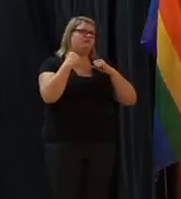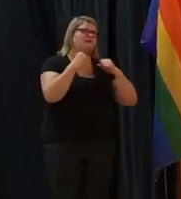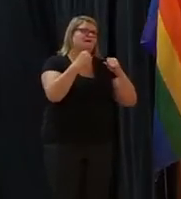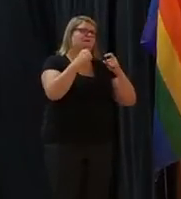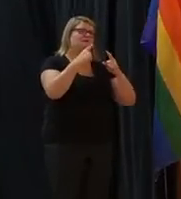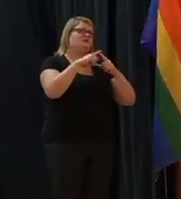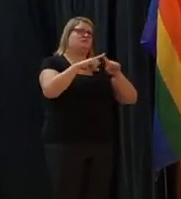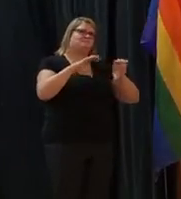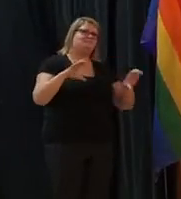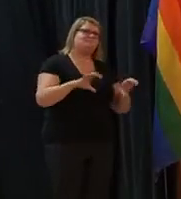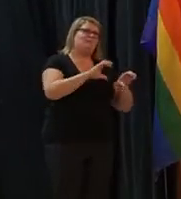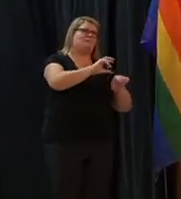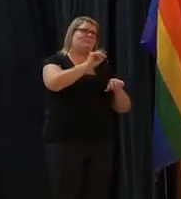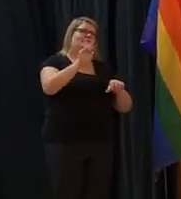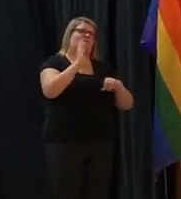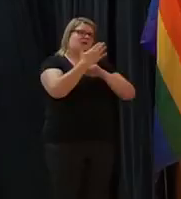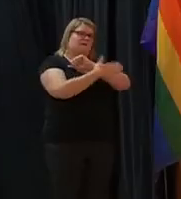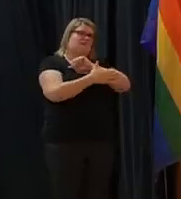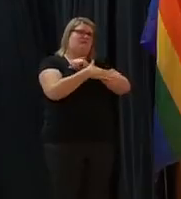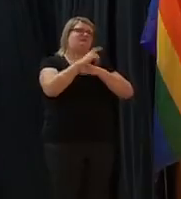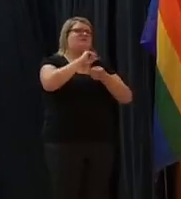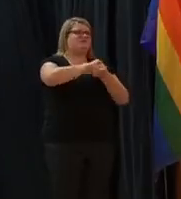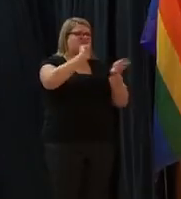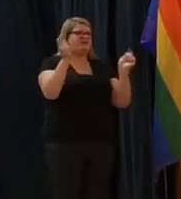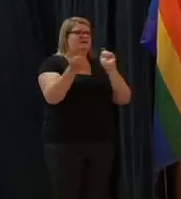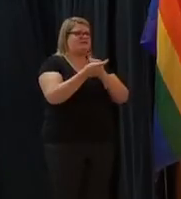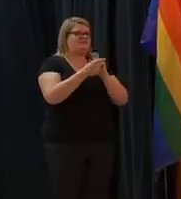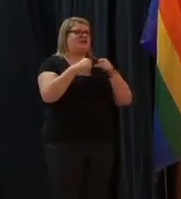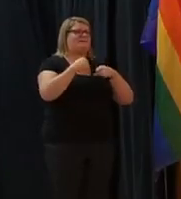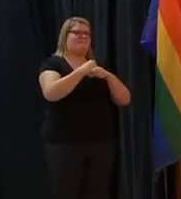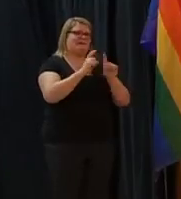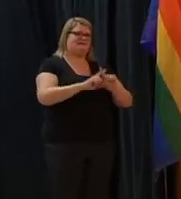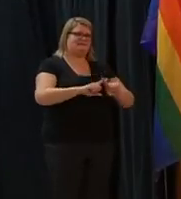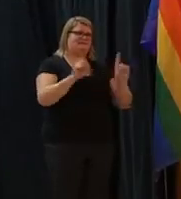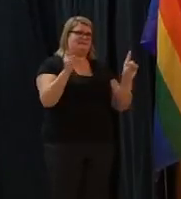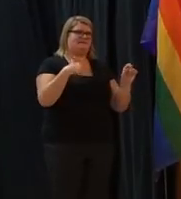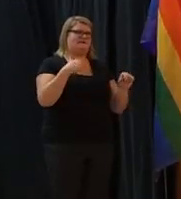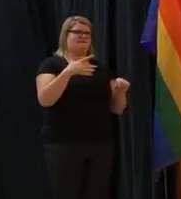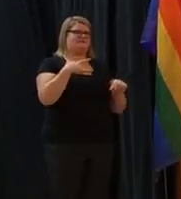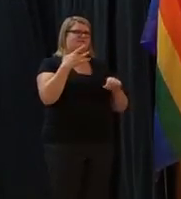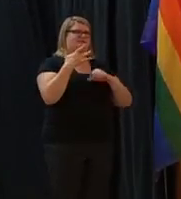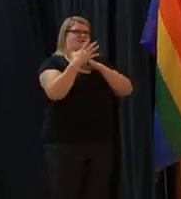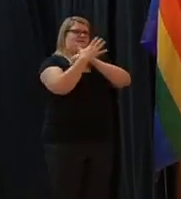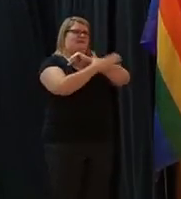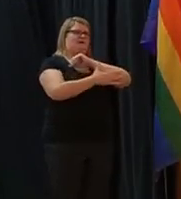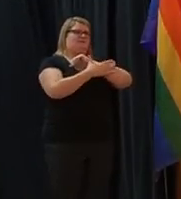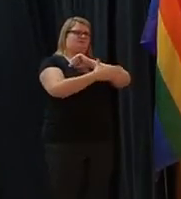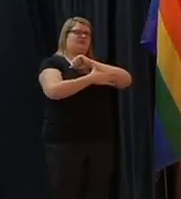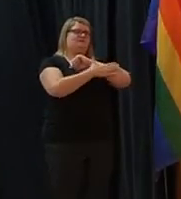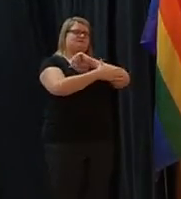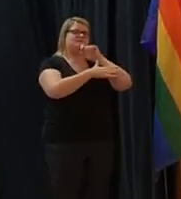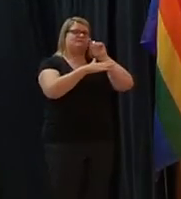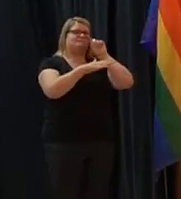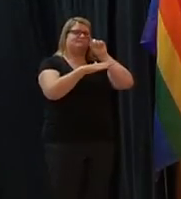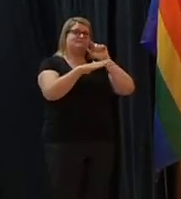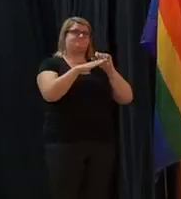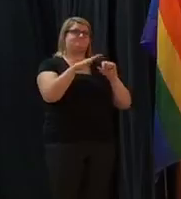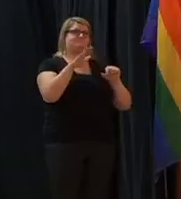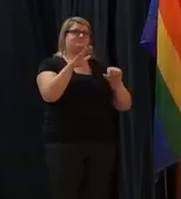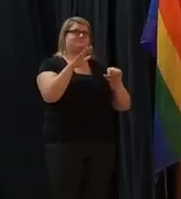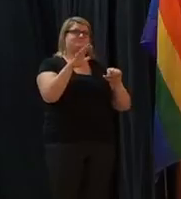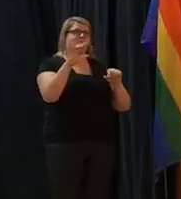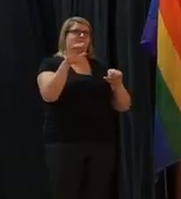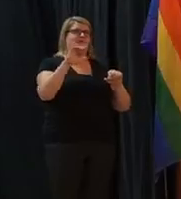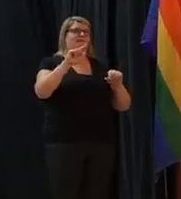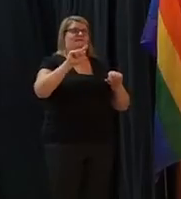back to our countries, to make a difference. And I think that the countries that are like